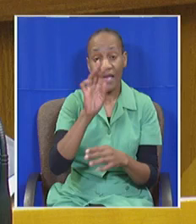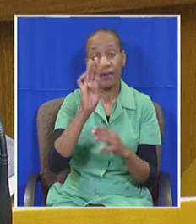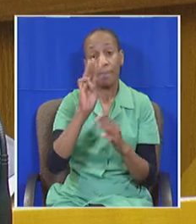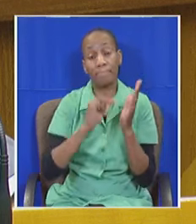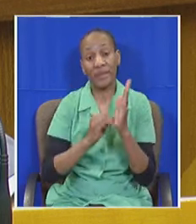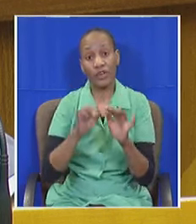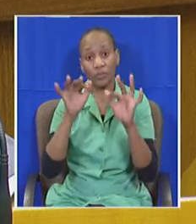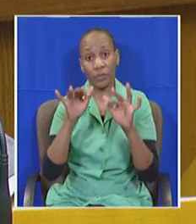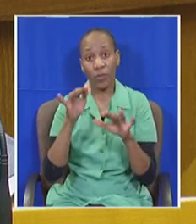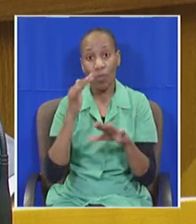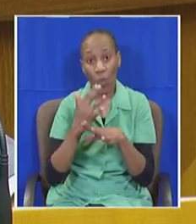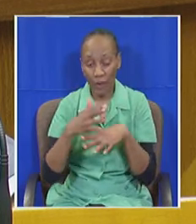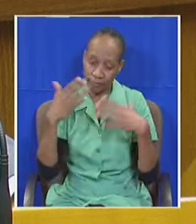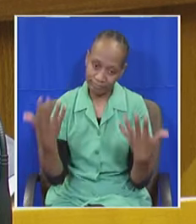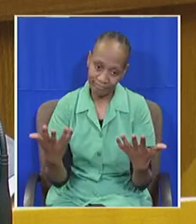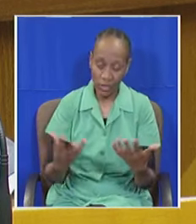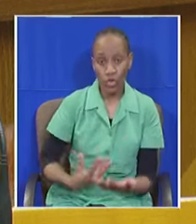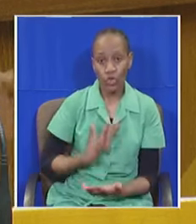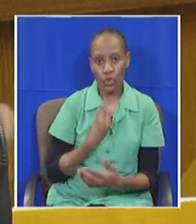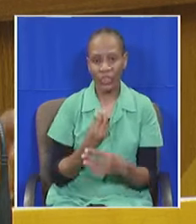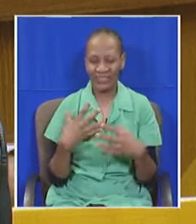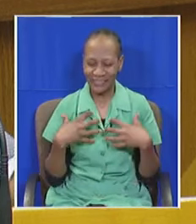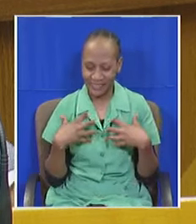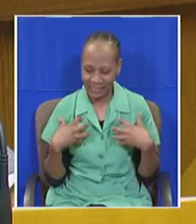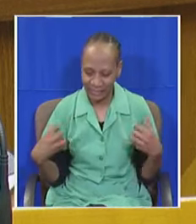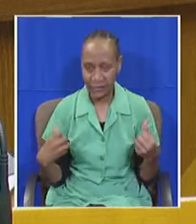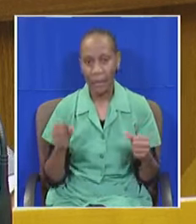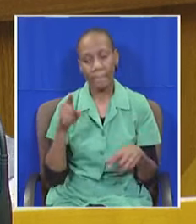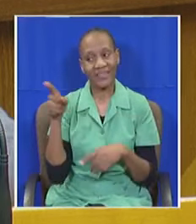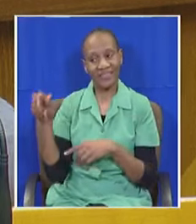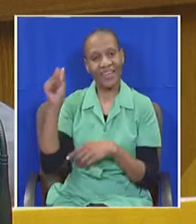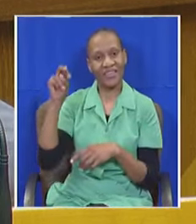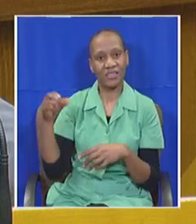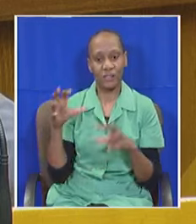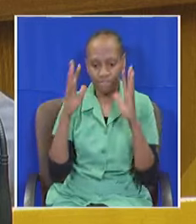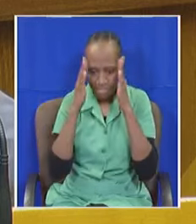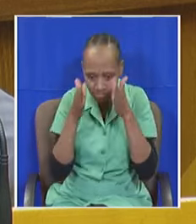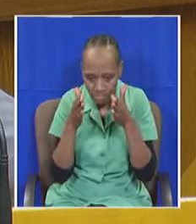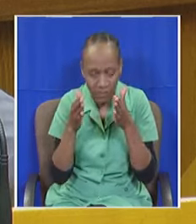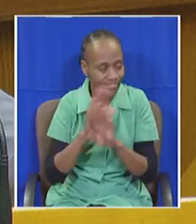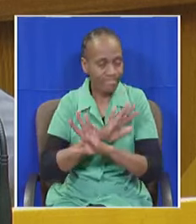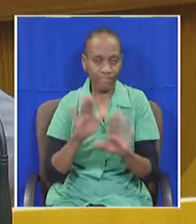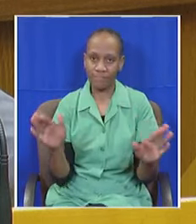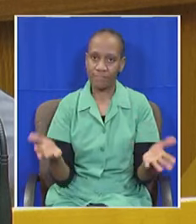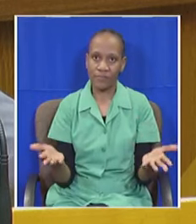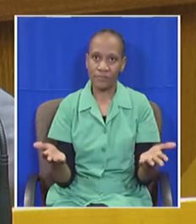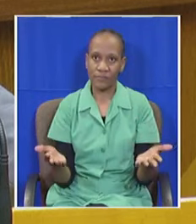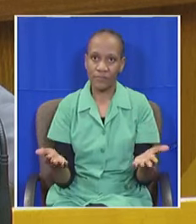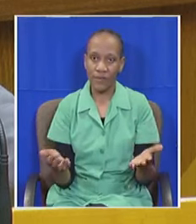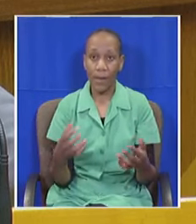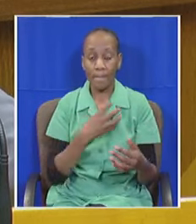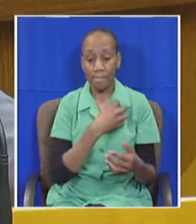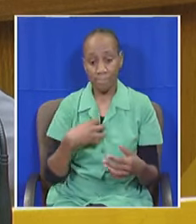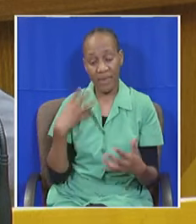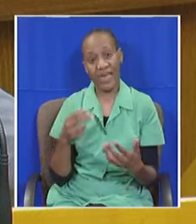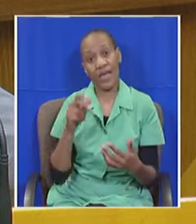are unemployed. Our youth are suffocating, and yet the ANC is too self-obsessed to realize it. Take the ANC mayor of eThekwini